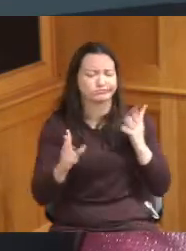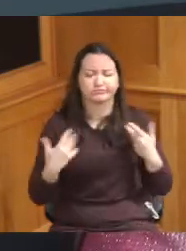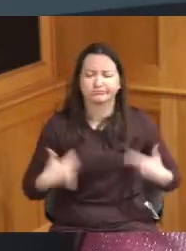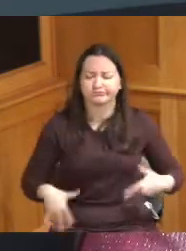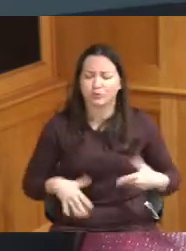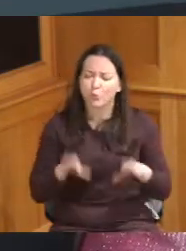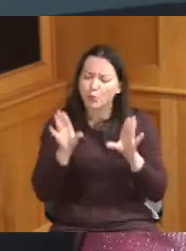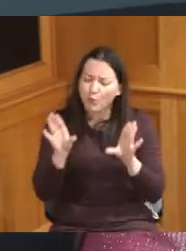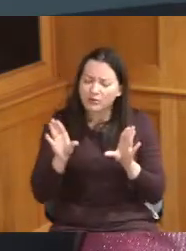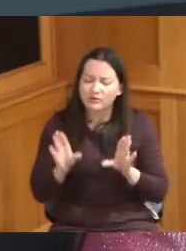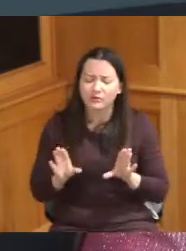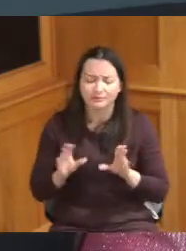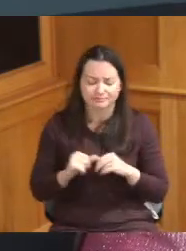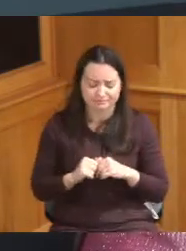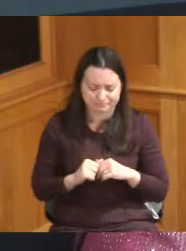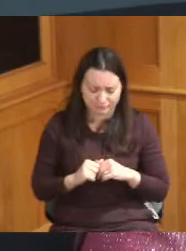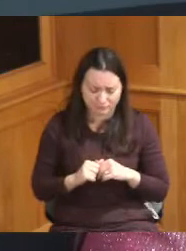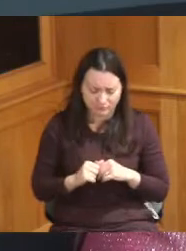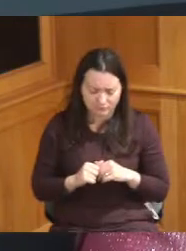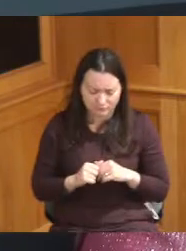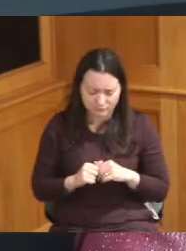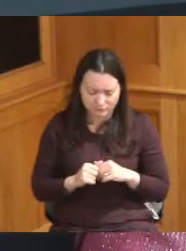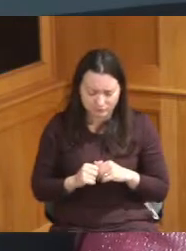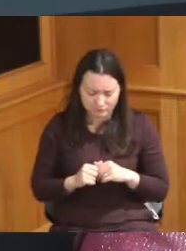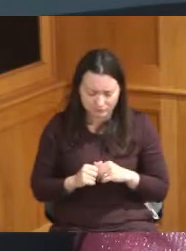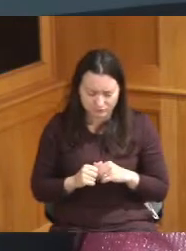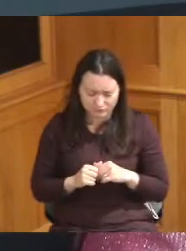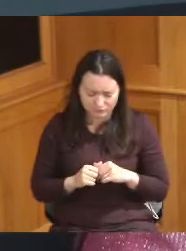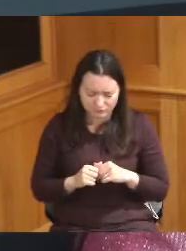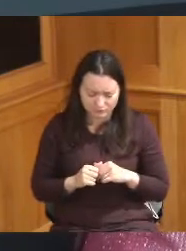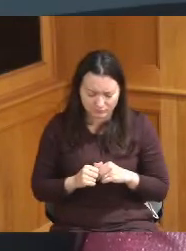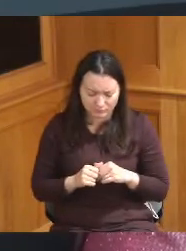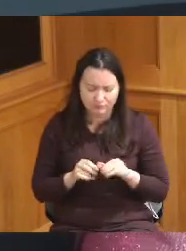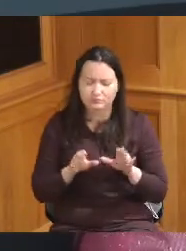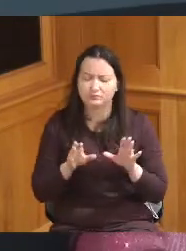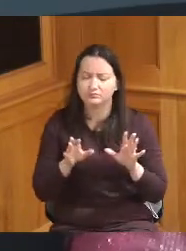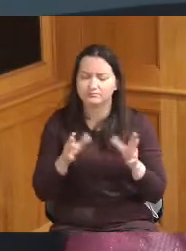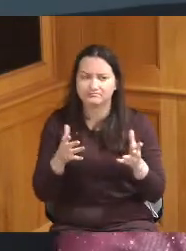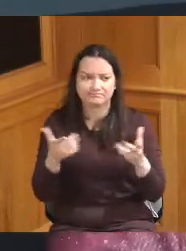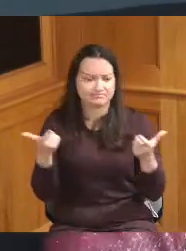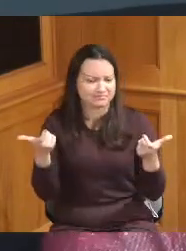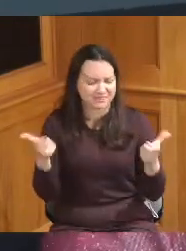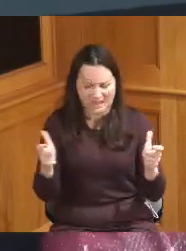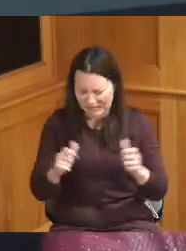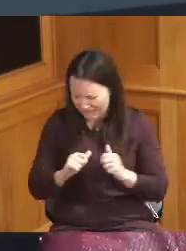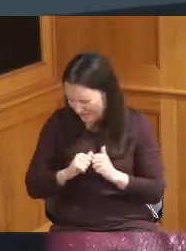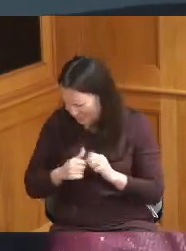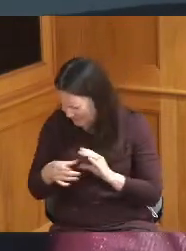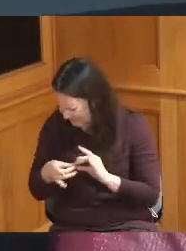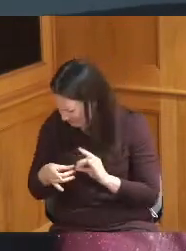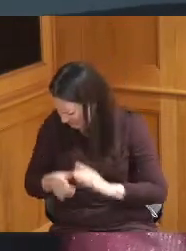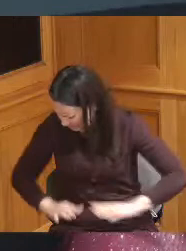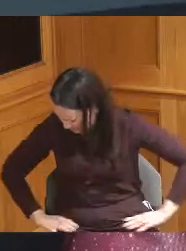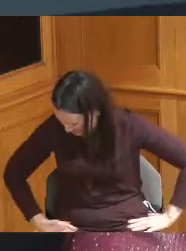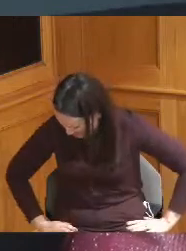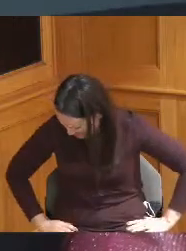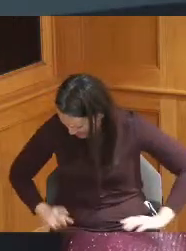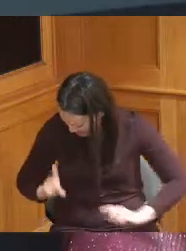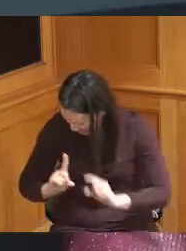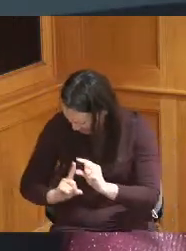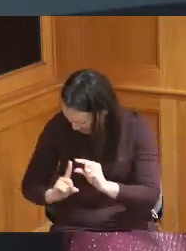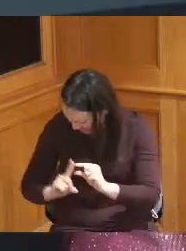great monumental how can I say, I'm trying to think of a good